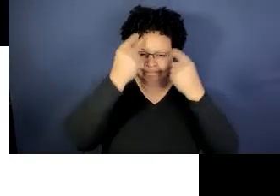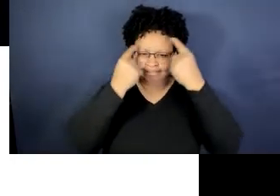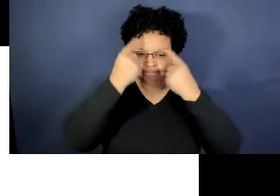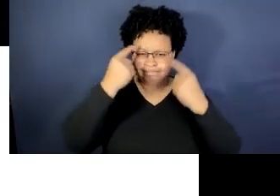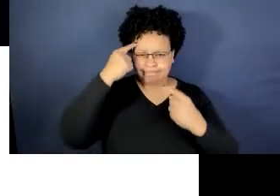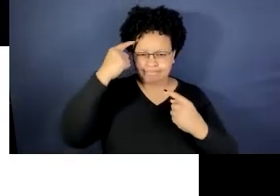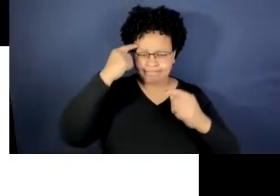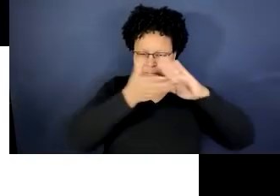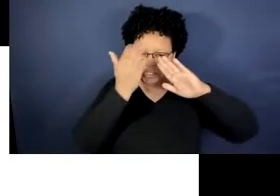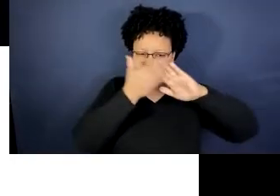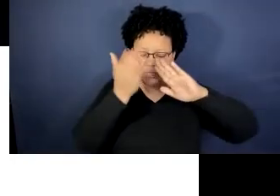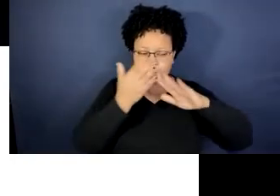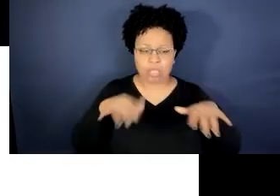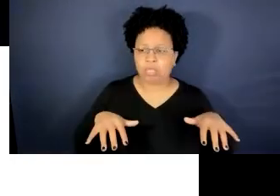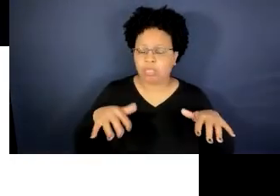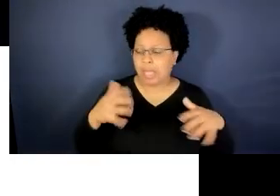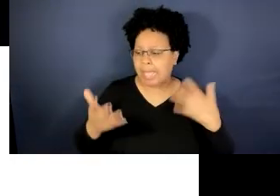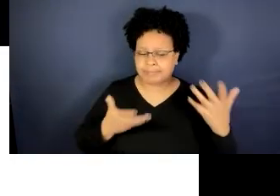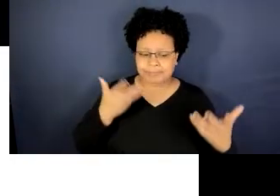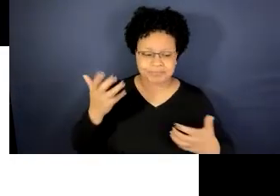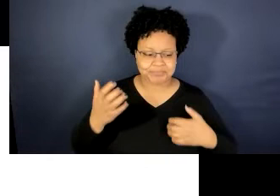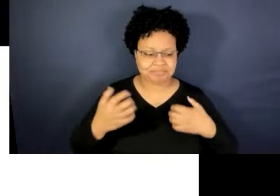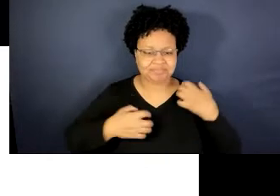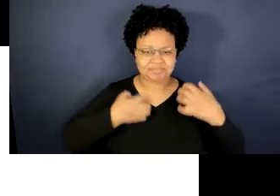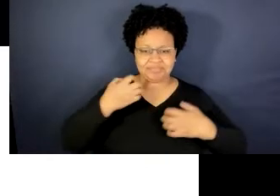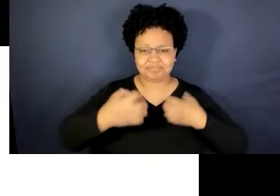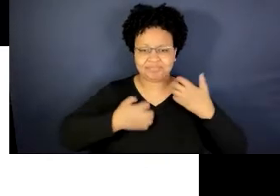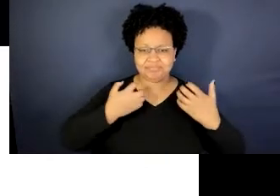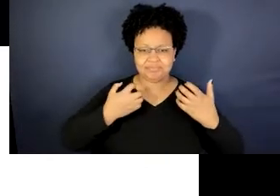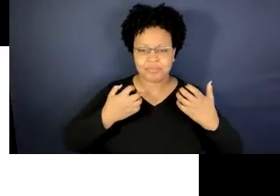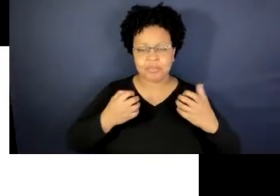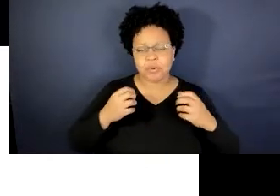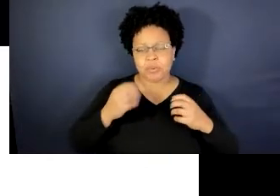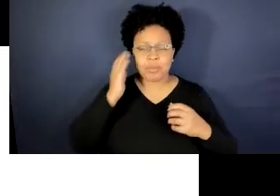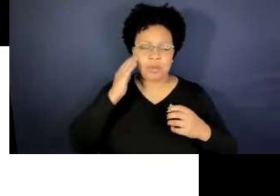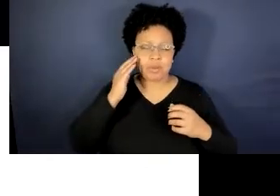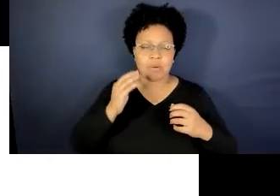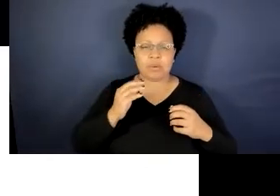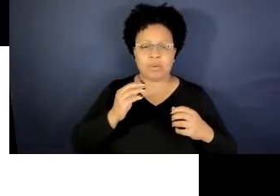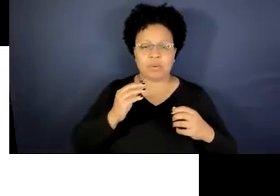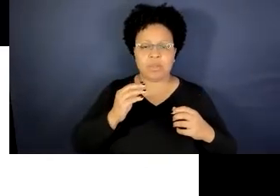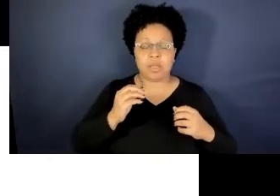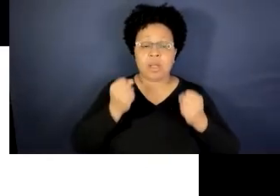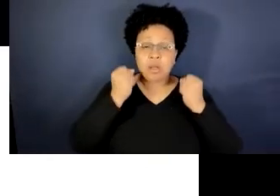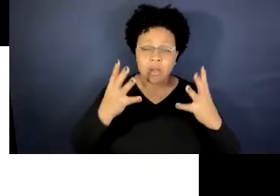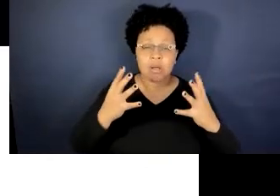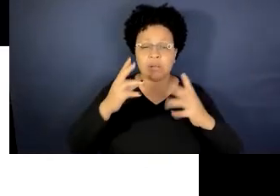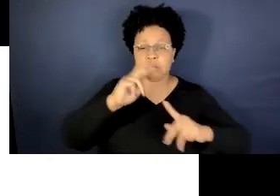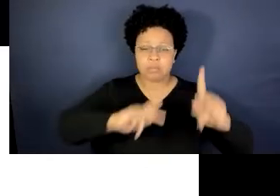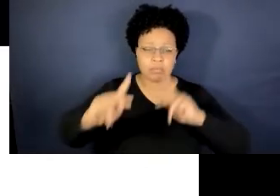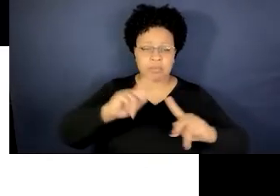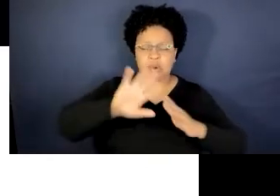So what do I call this? It takes a village to raise a child. It takes all of us to raise a child.